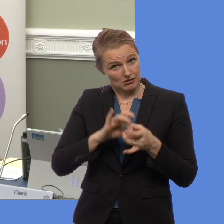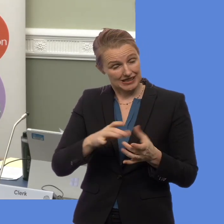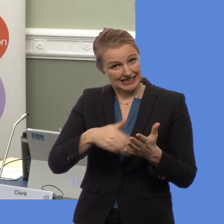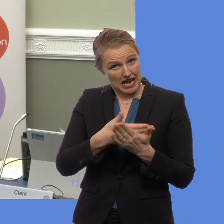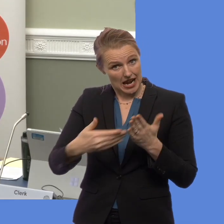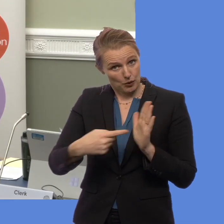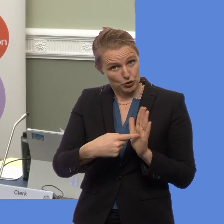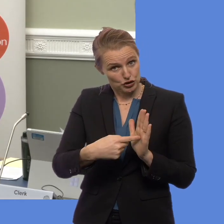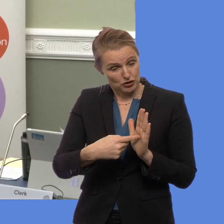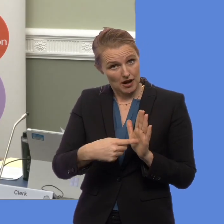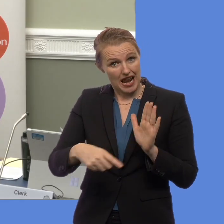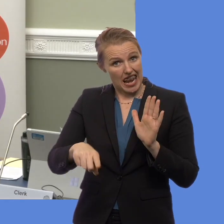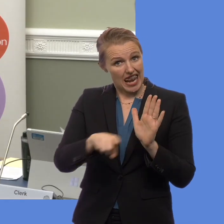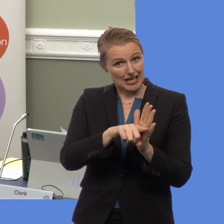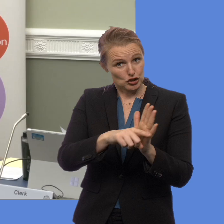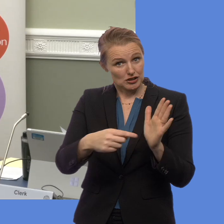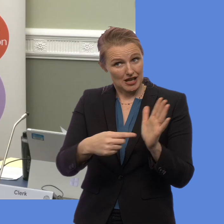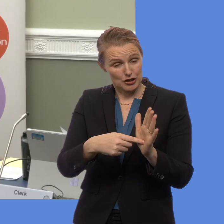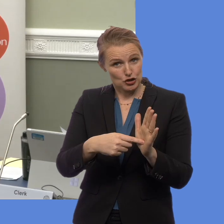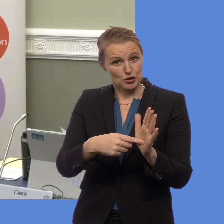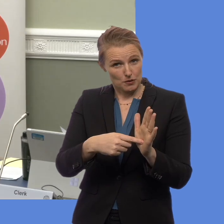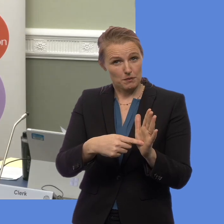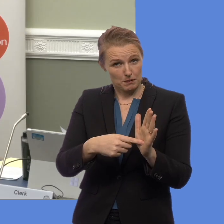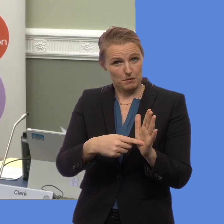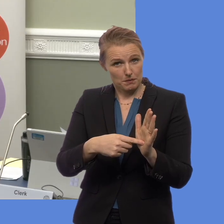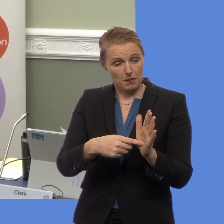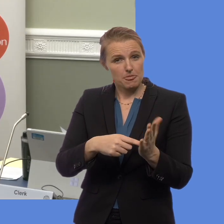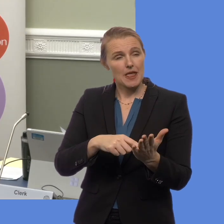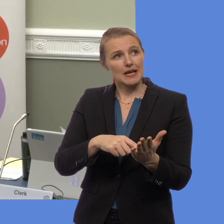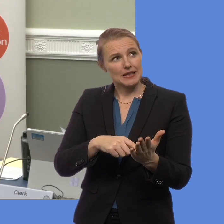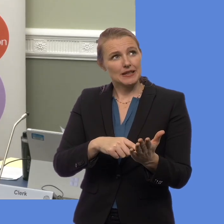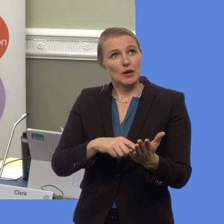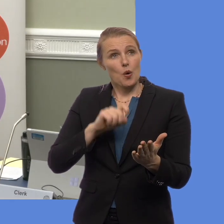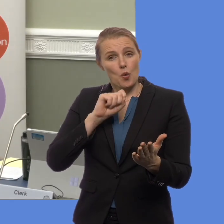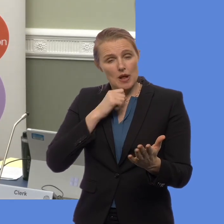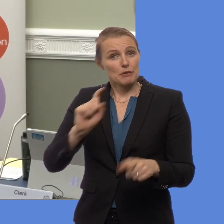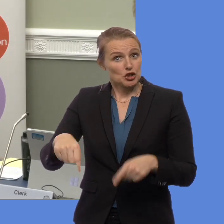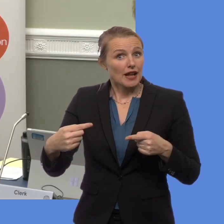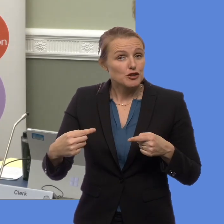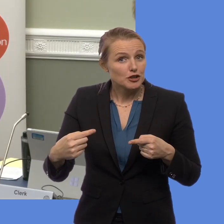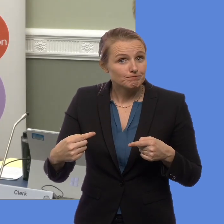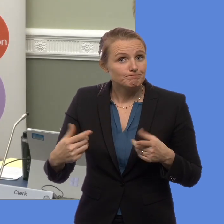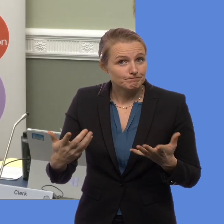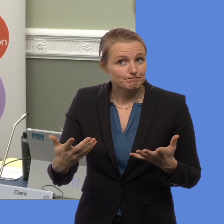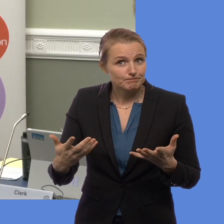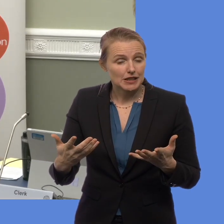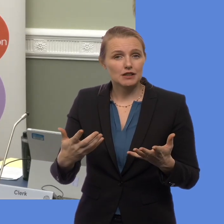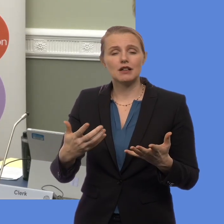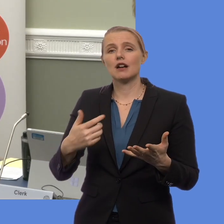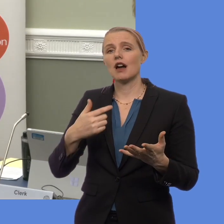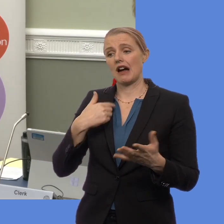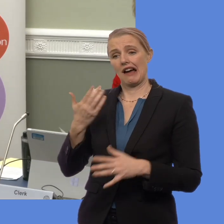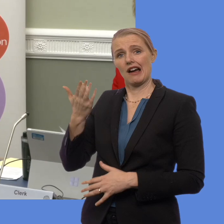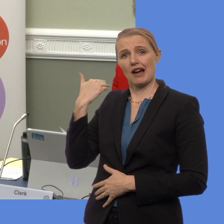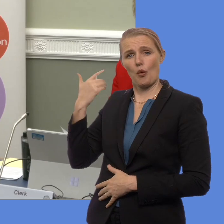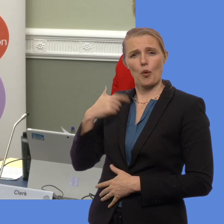going to impact people with particular challenges in relation to information. We have facilitated a session